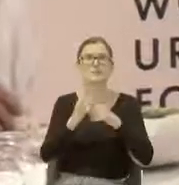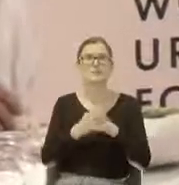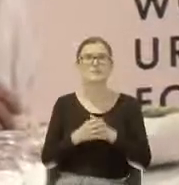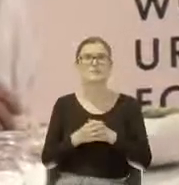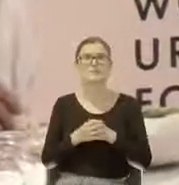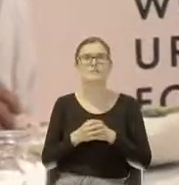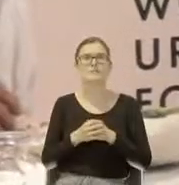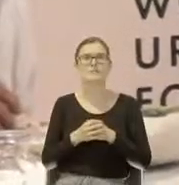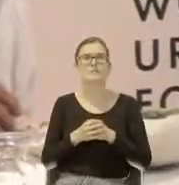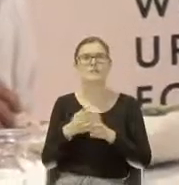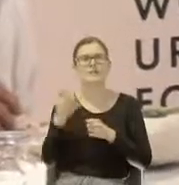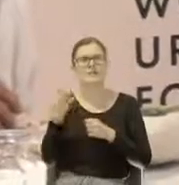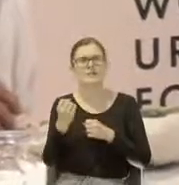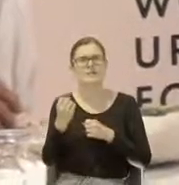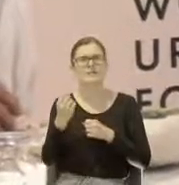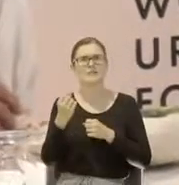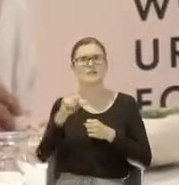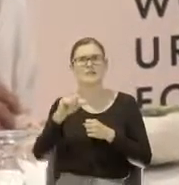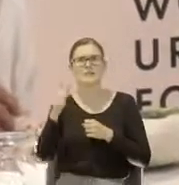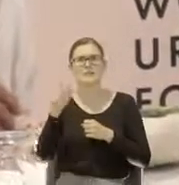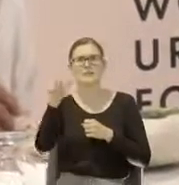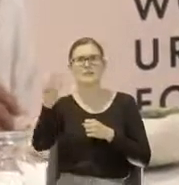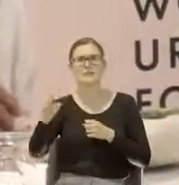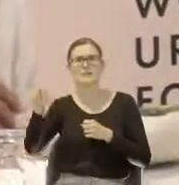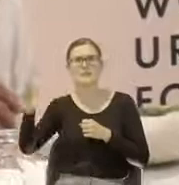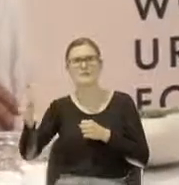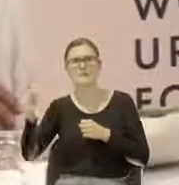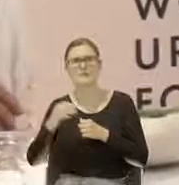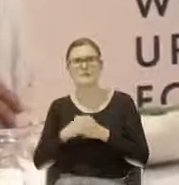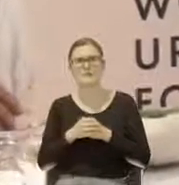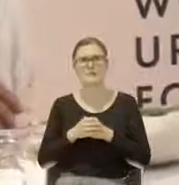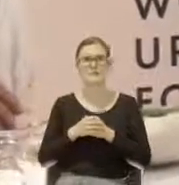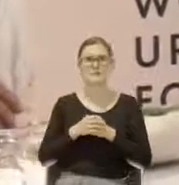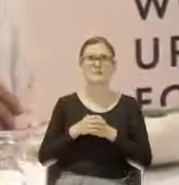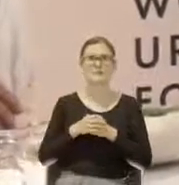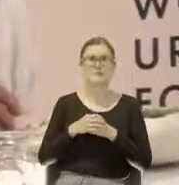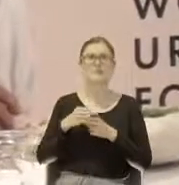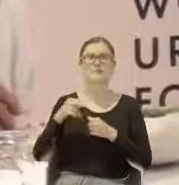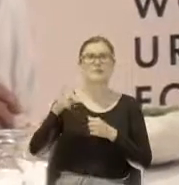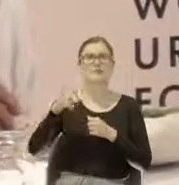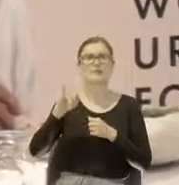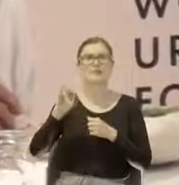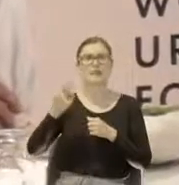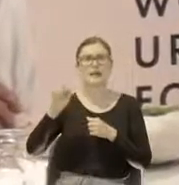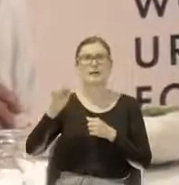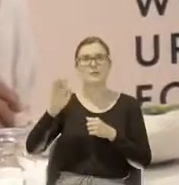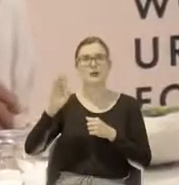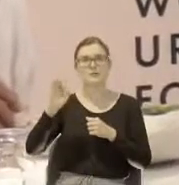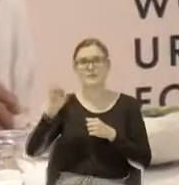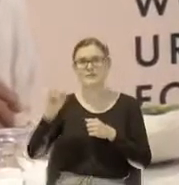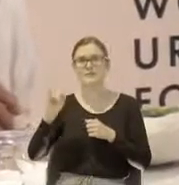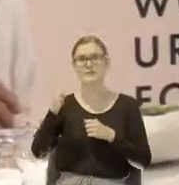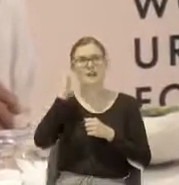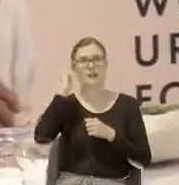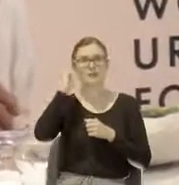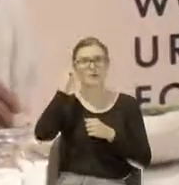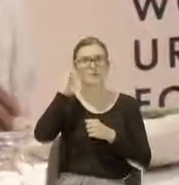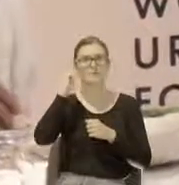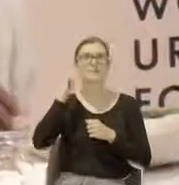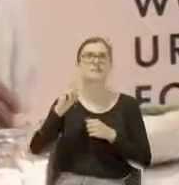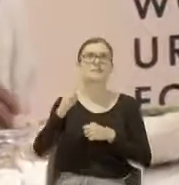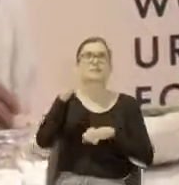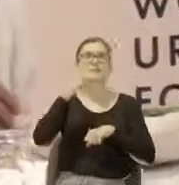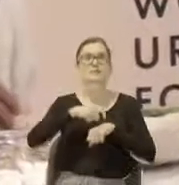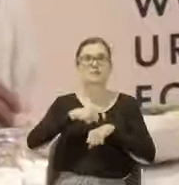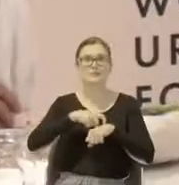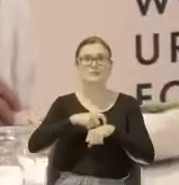in 2002 for the first World Urban Forum. And I can tell you then, I can tell you now that the level of organization on the part of local